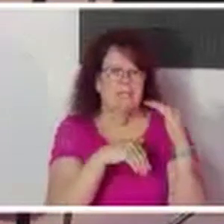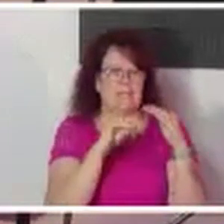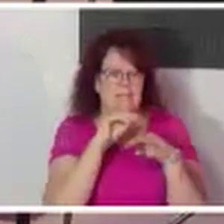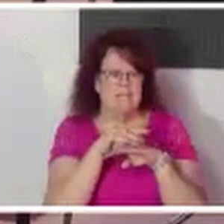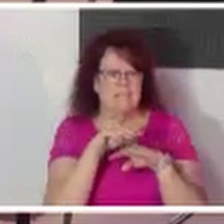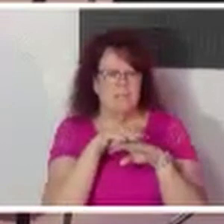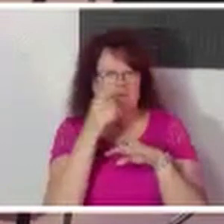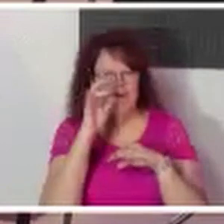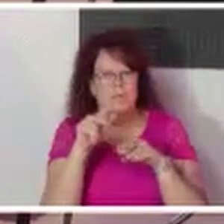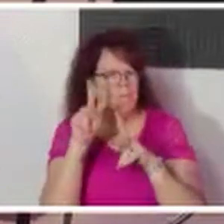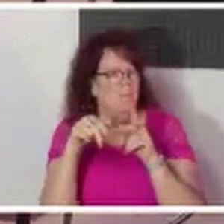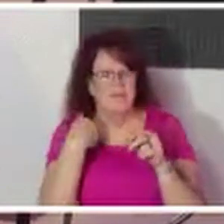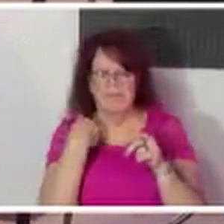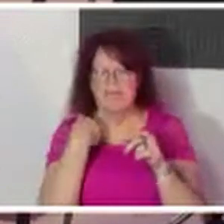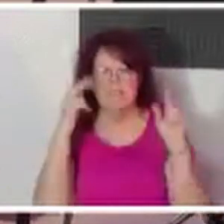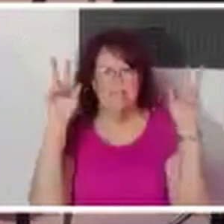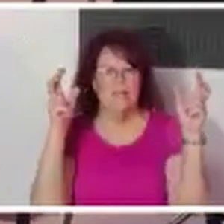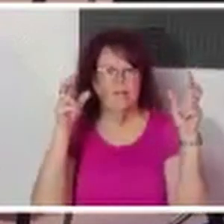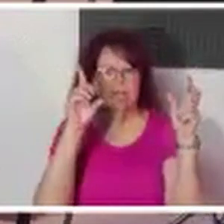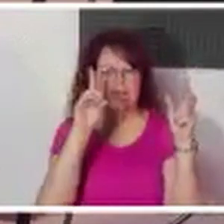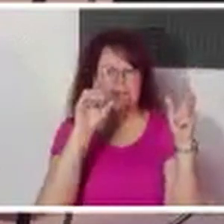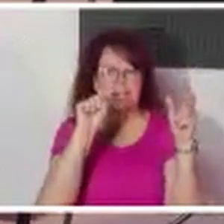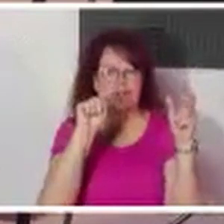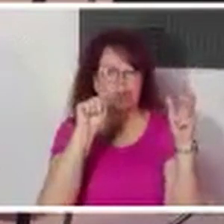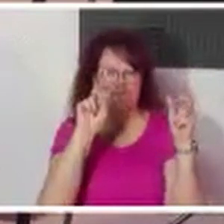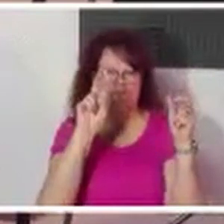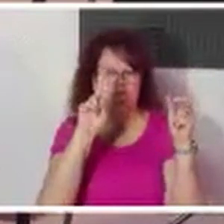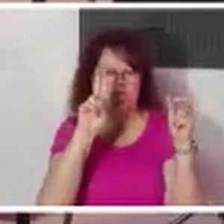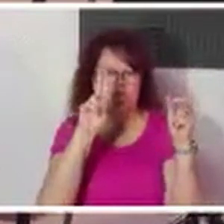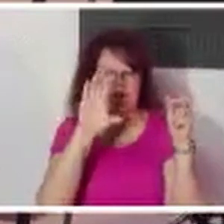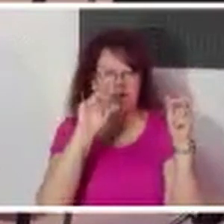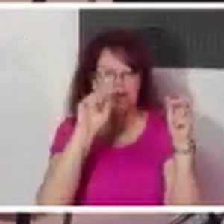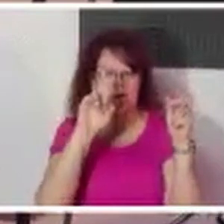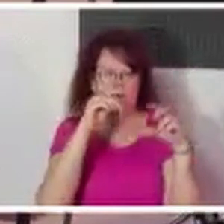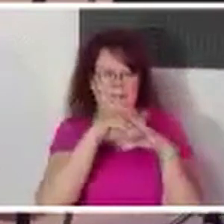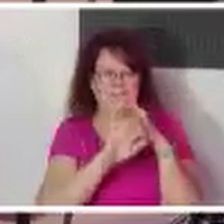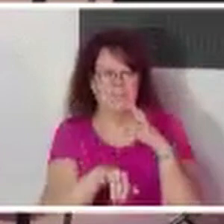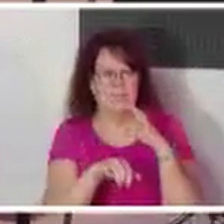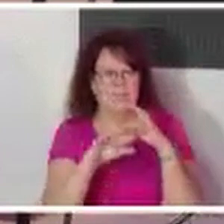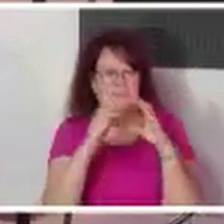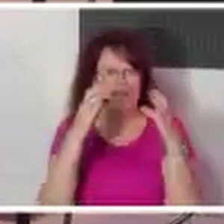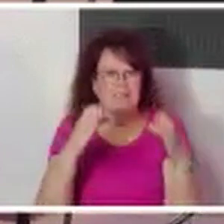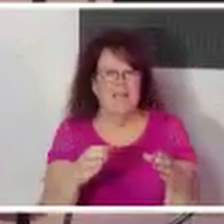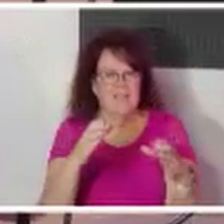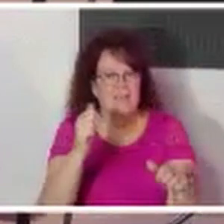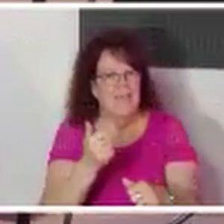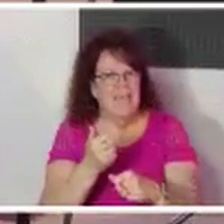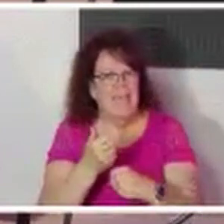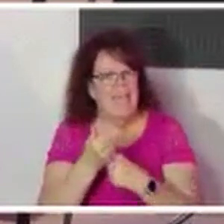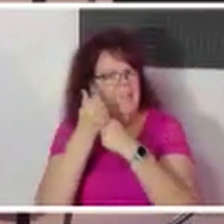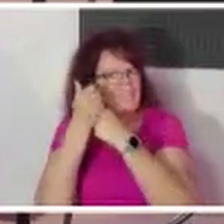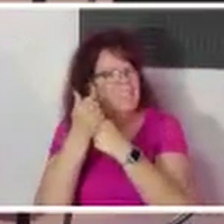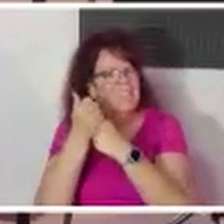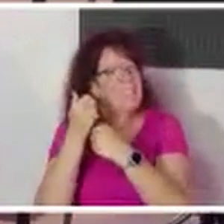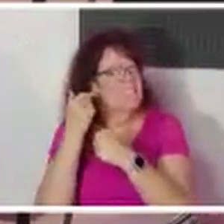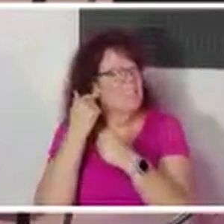never before held a job title with the word disruptor in it. So client advocate feels like the correct terminology to